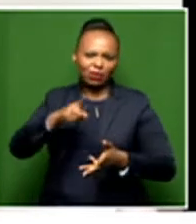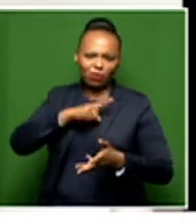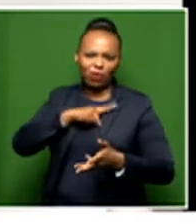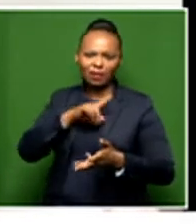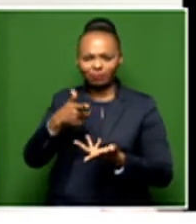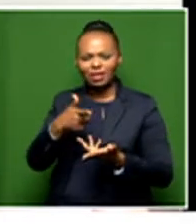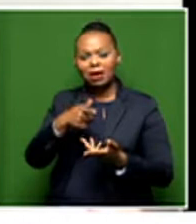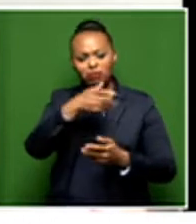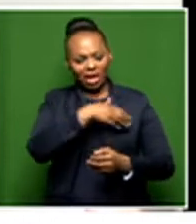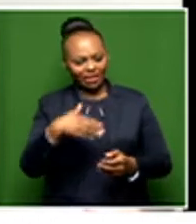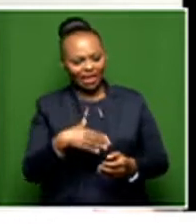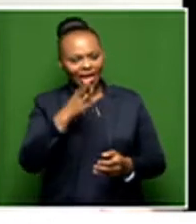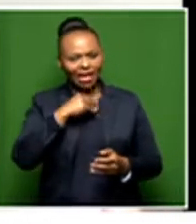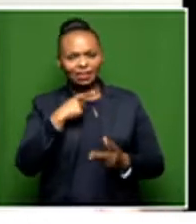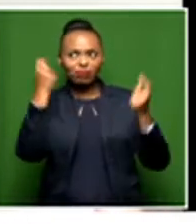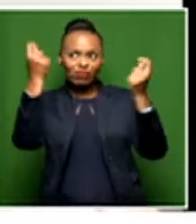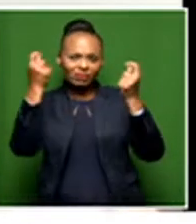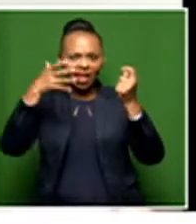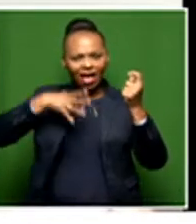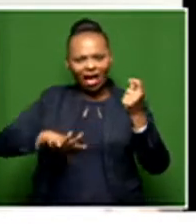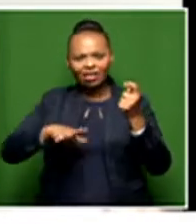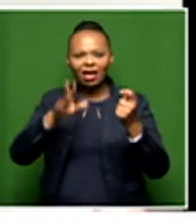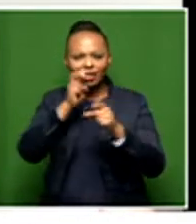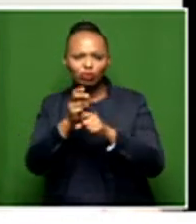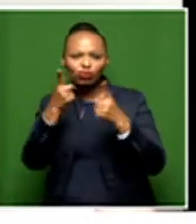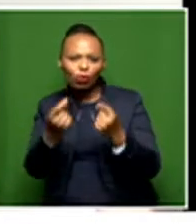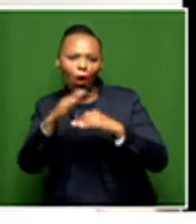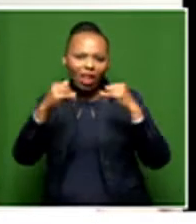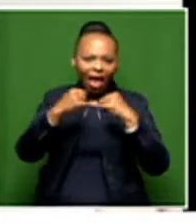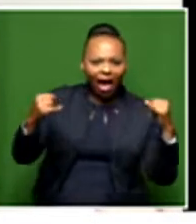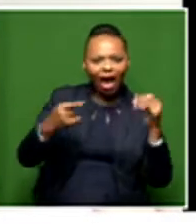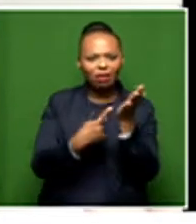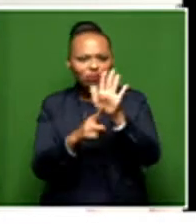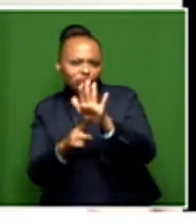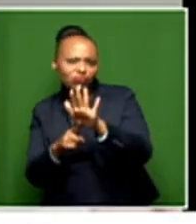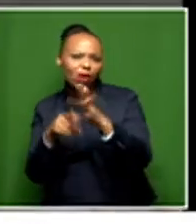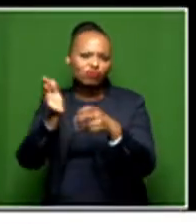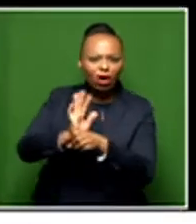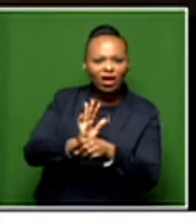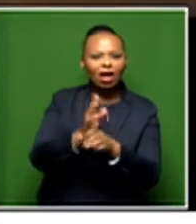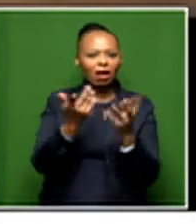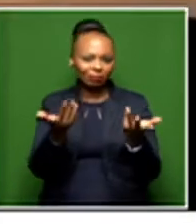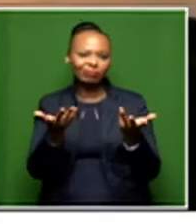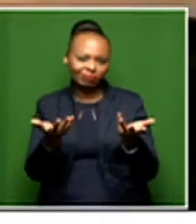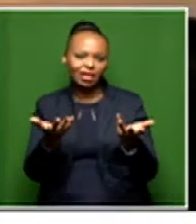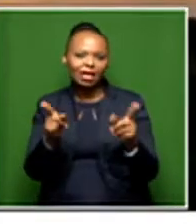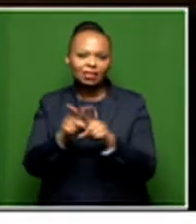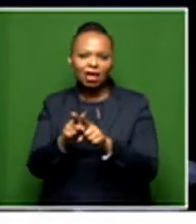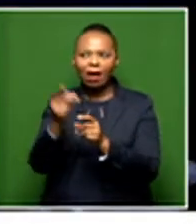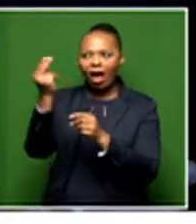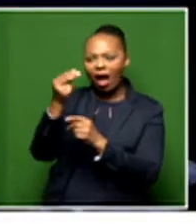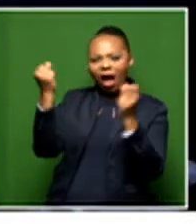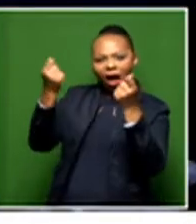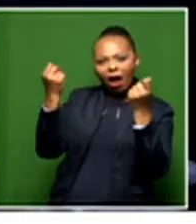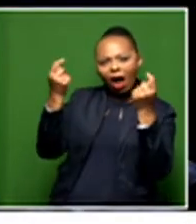by other festivals in South Africa, we've gone online. It's virtual. We still are servicing the arts lovers out there. They are able